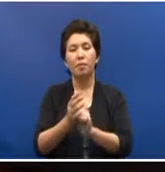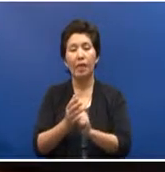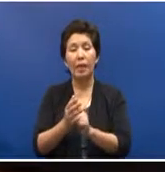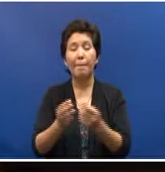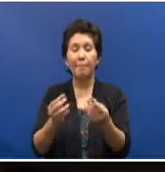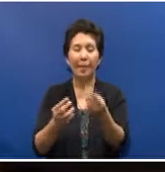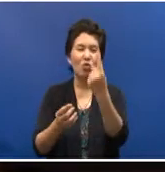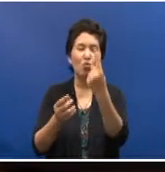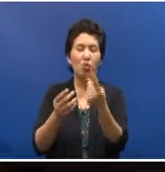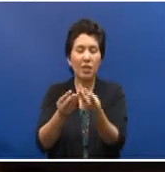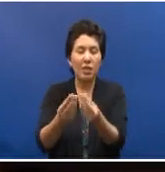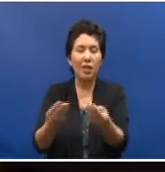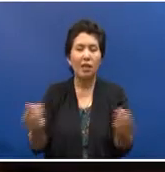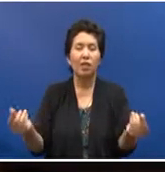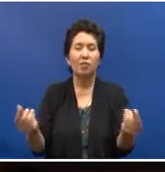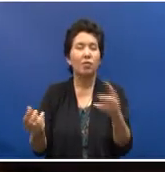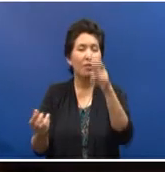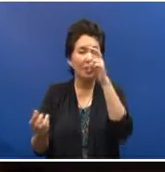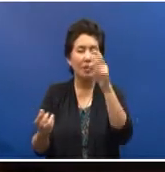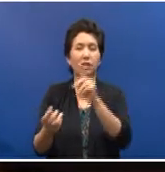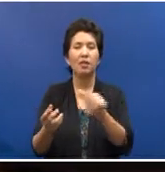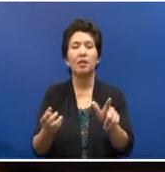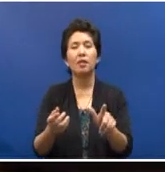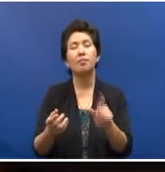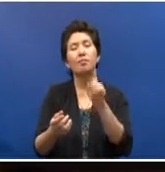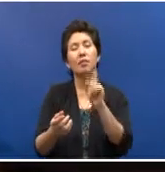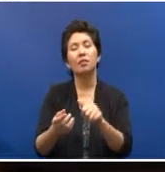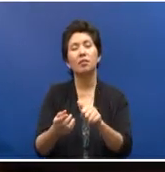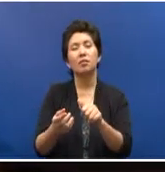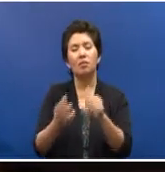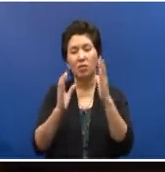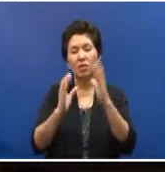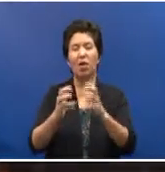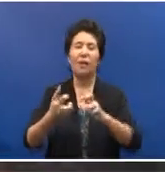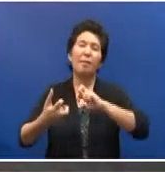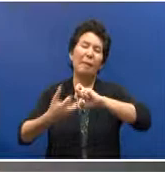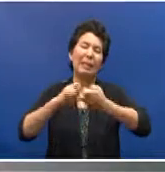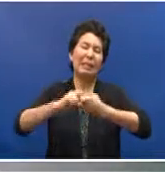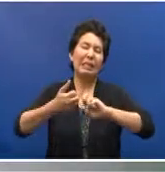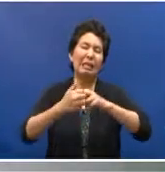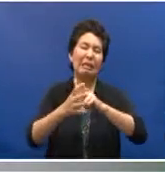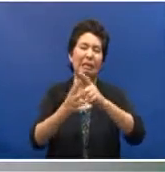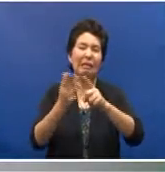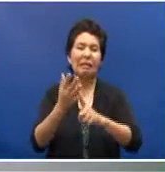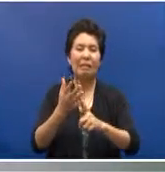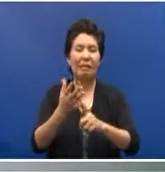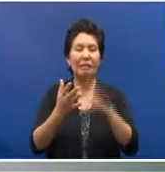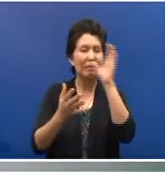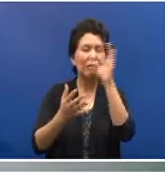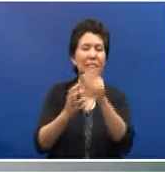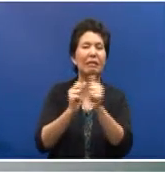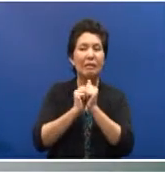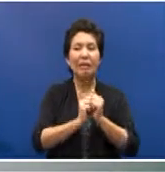of land too strictly may lead to senseless conflict between hunting and